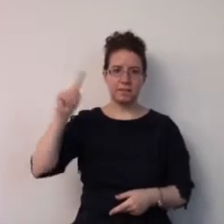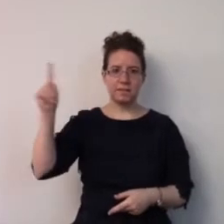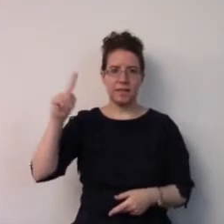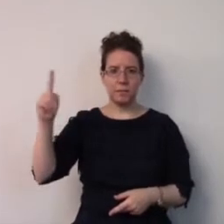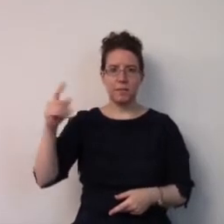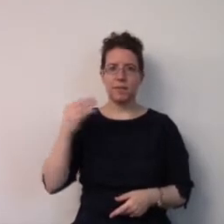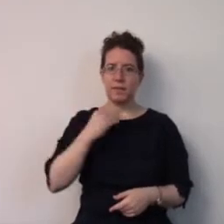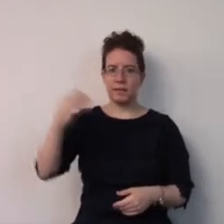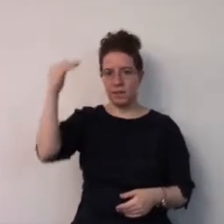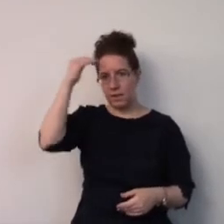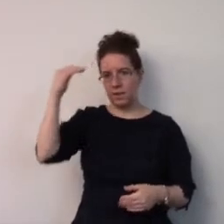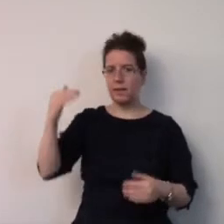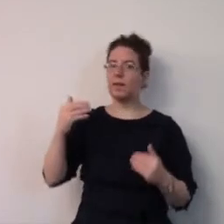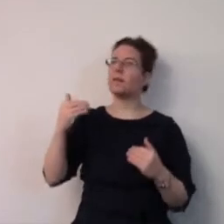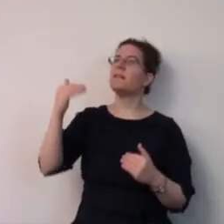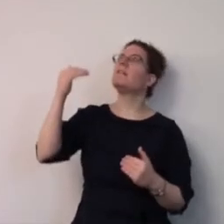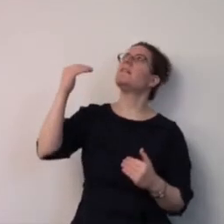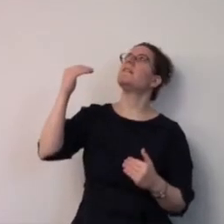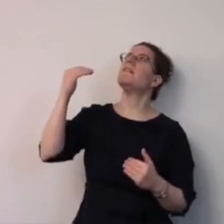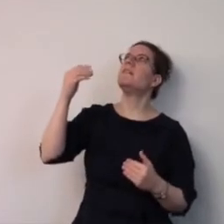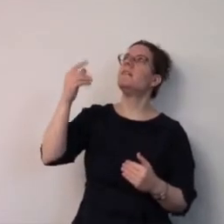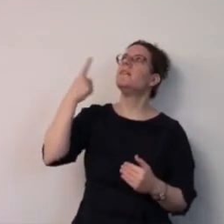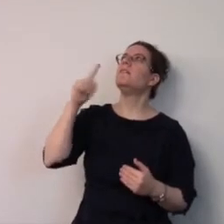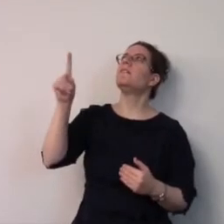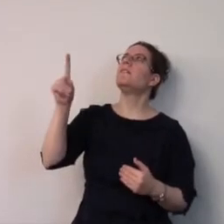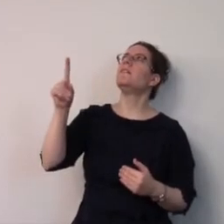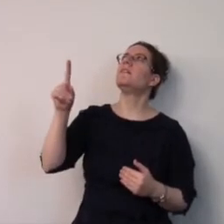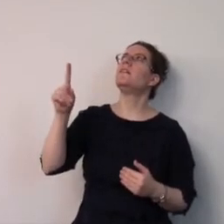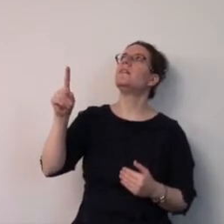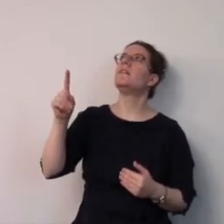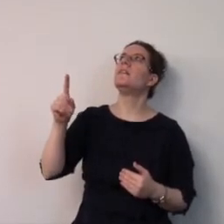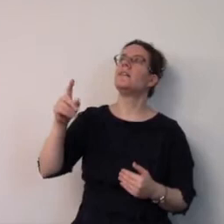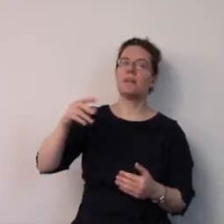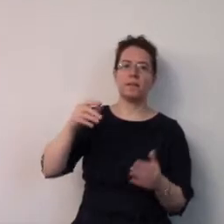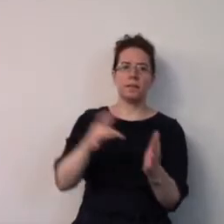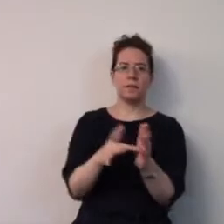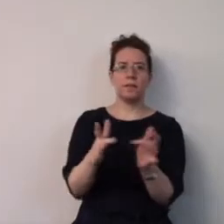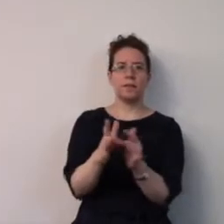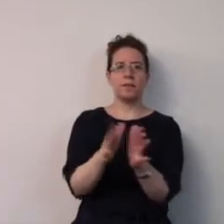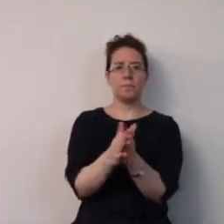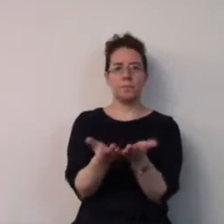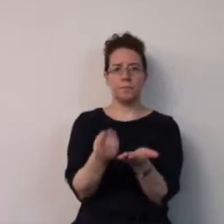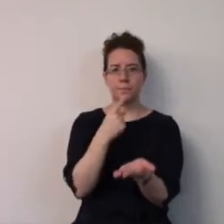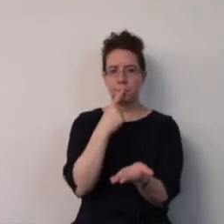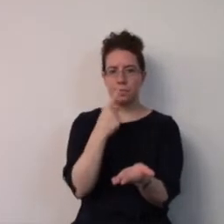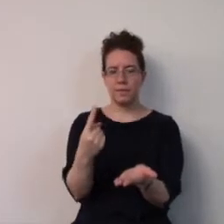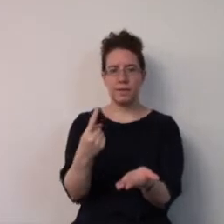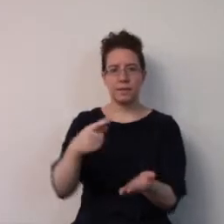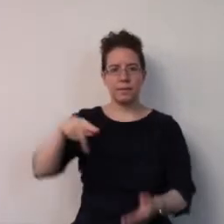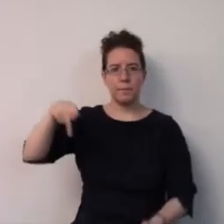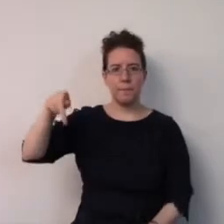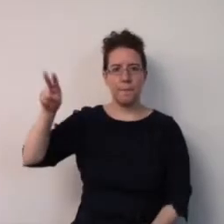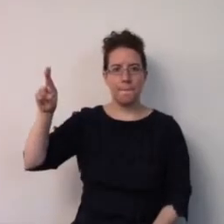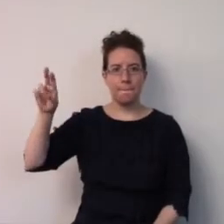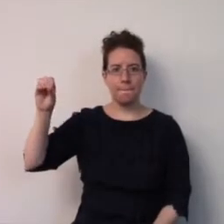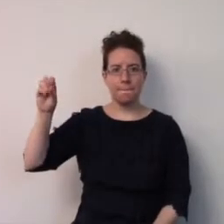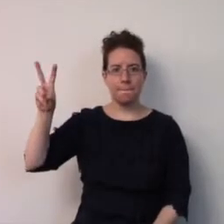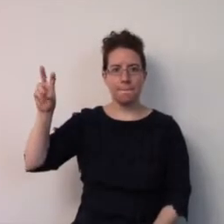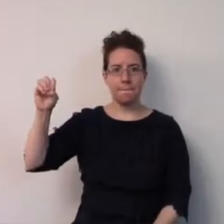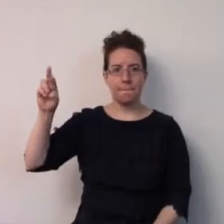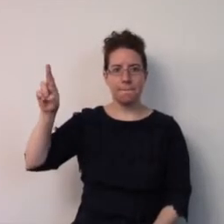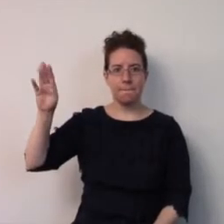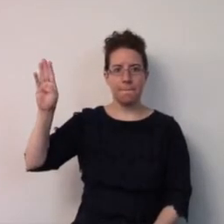Proverbs 17:22, a merry heart doeth good like a medicine. All